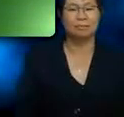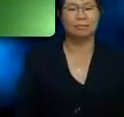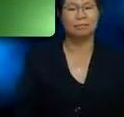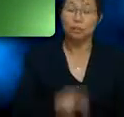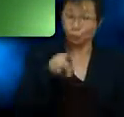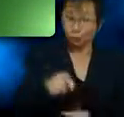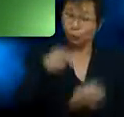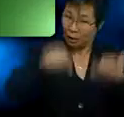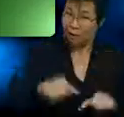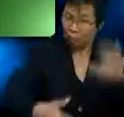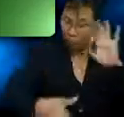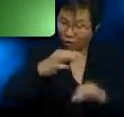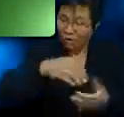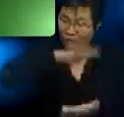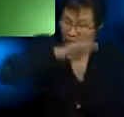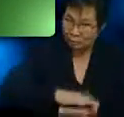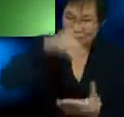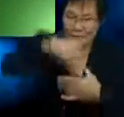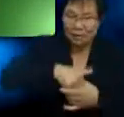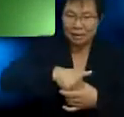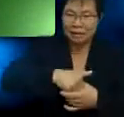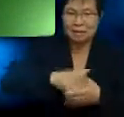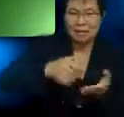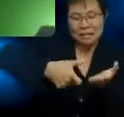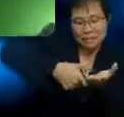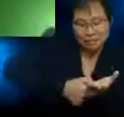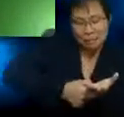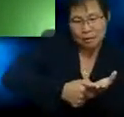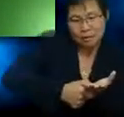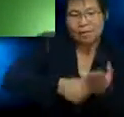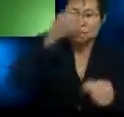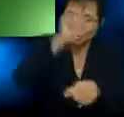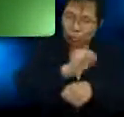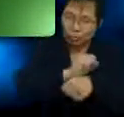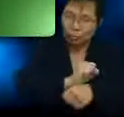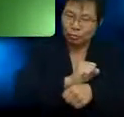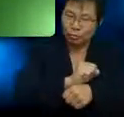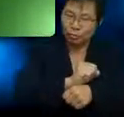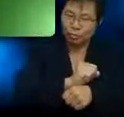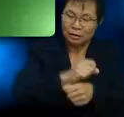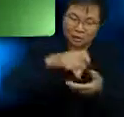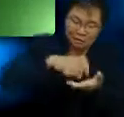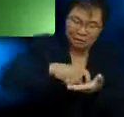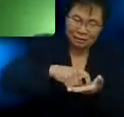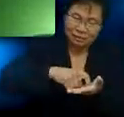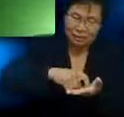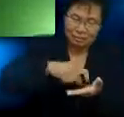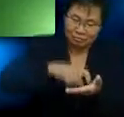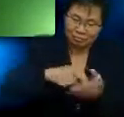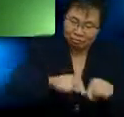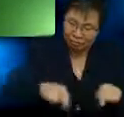You can also find a spring in a stapler. Its job is to keep the staples in